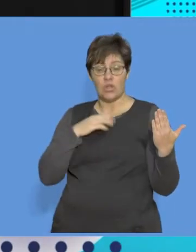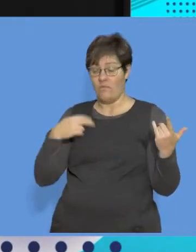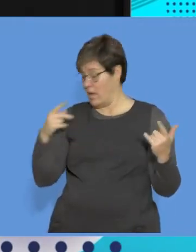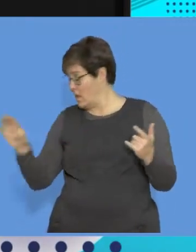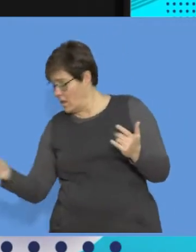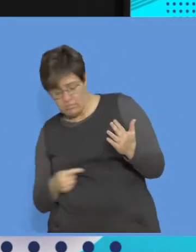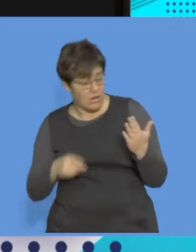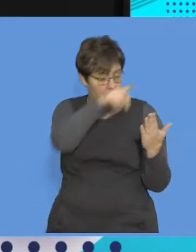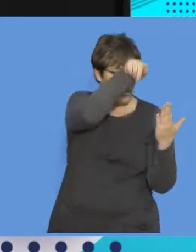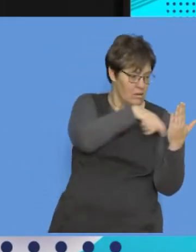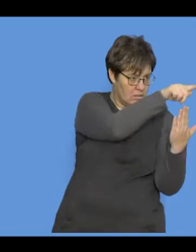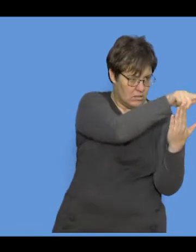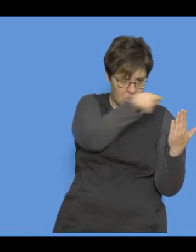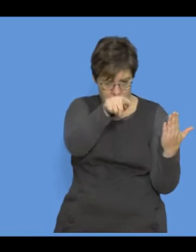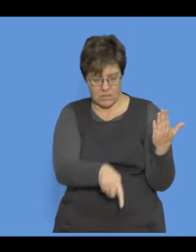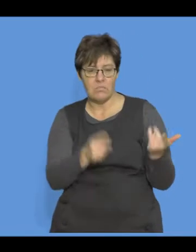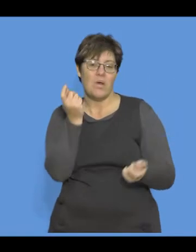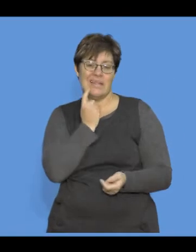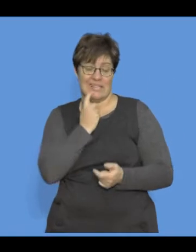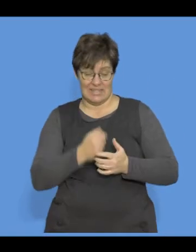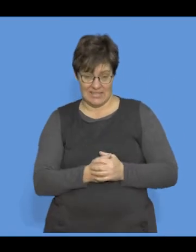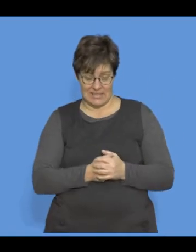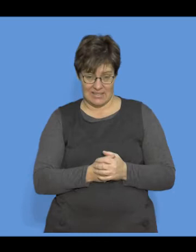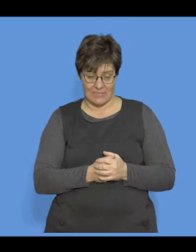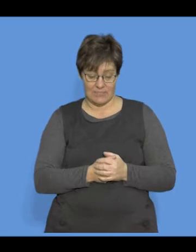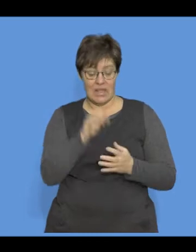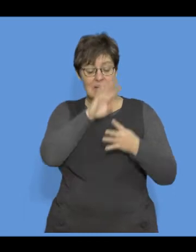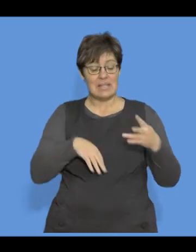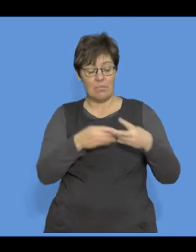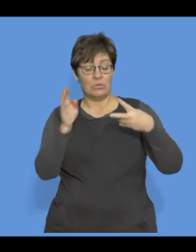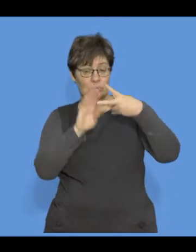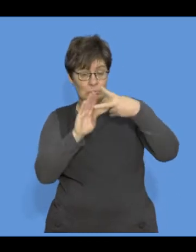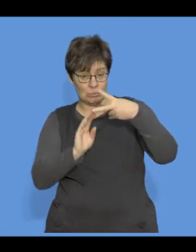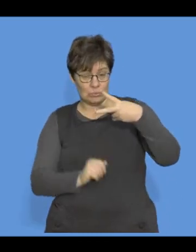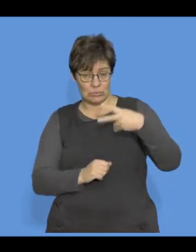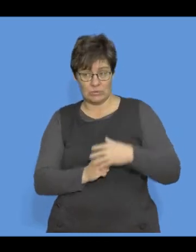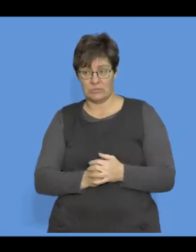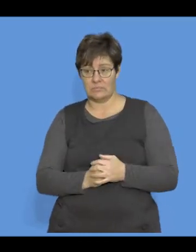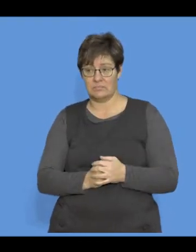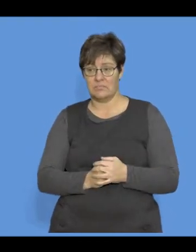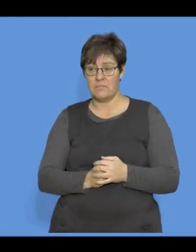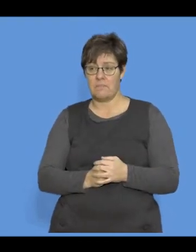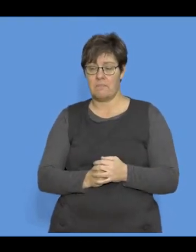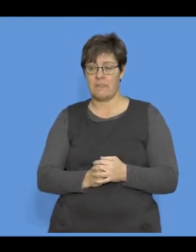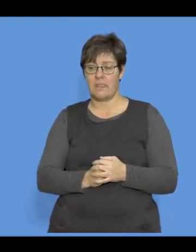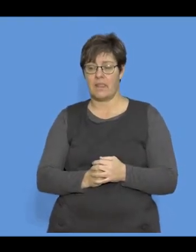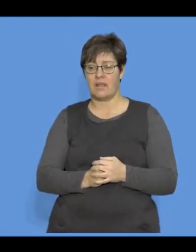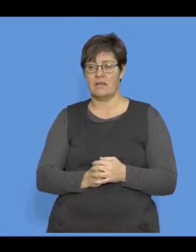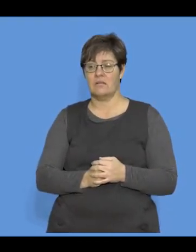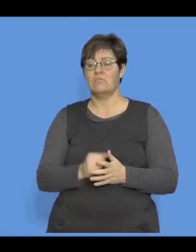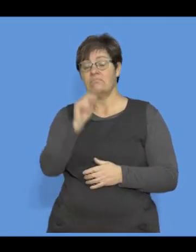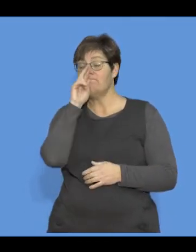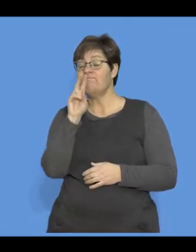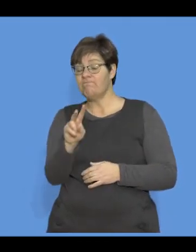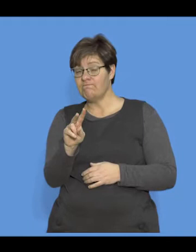constants and the formula. So table 2, which is written underneath that constant table, you'll see that